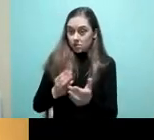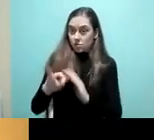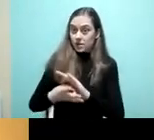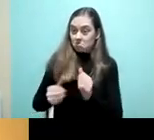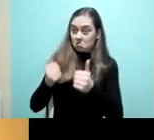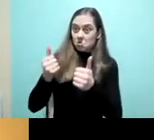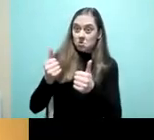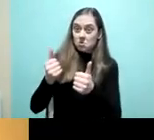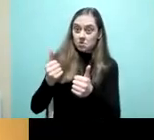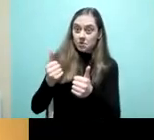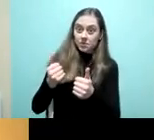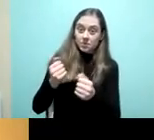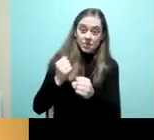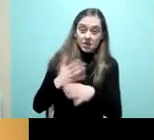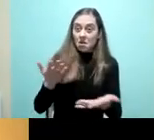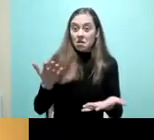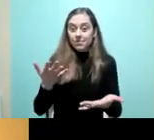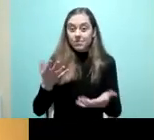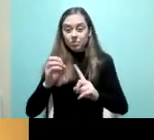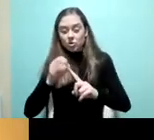is. We just keep striving to be better.